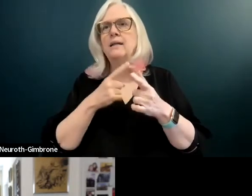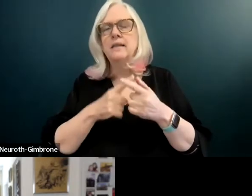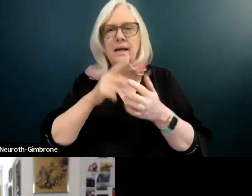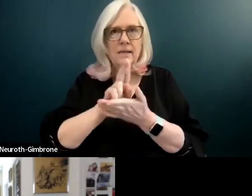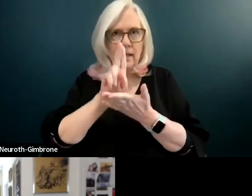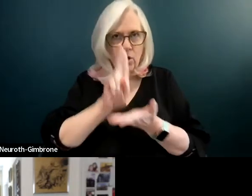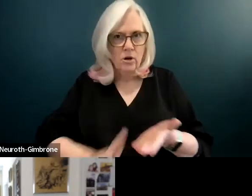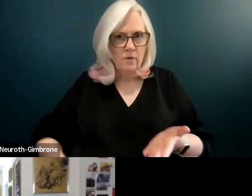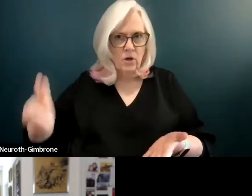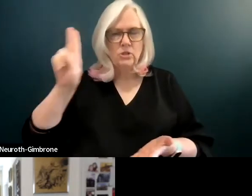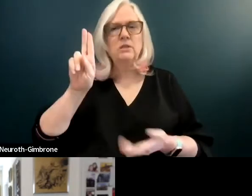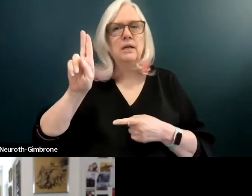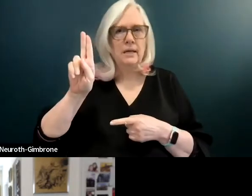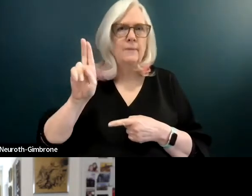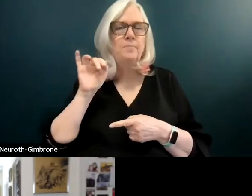weren't accessible